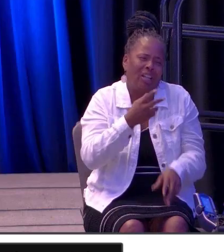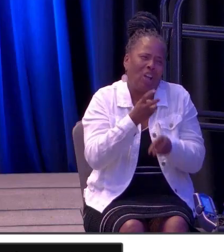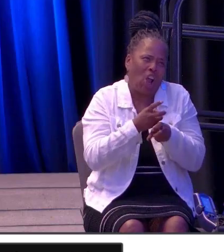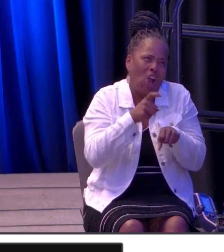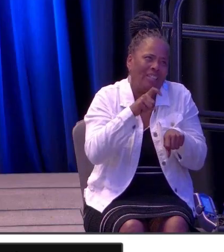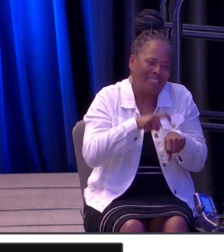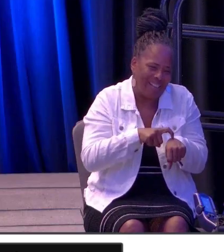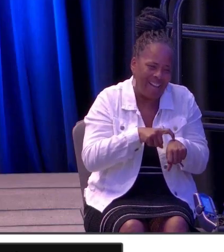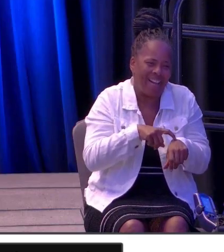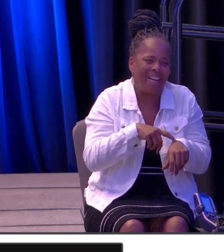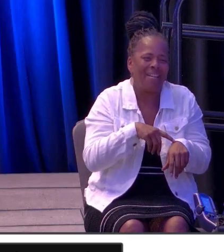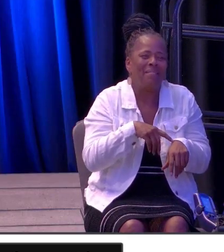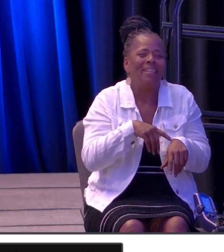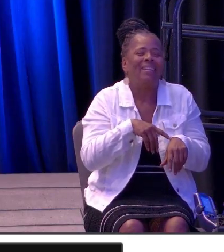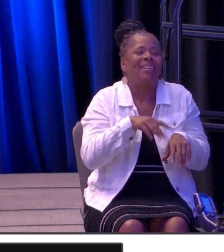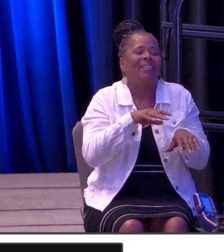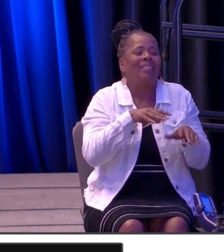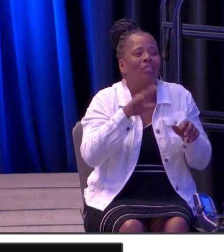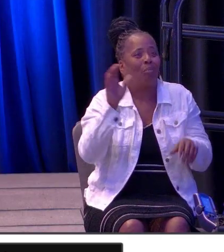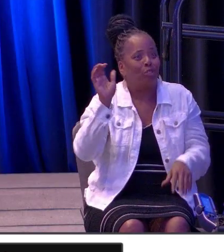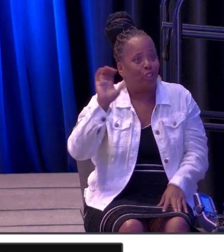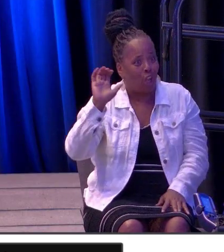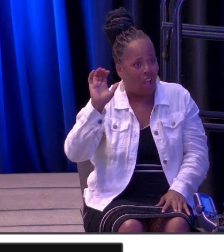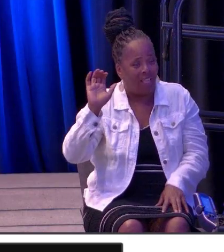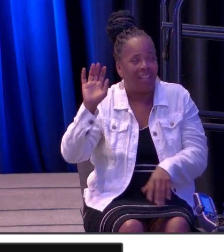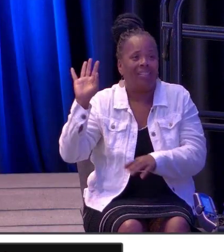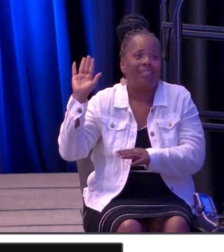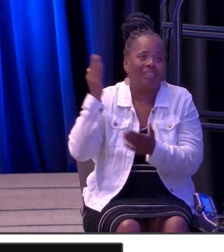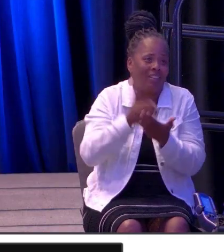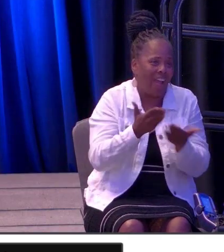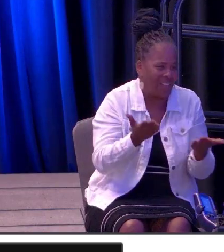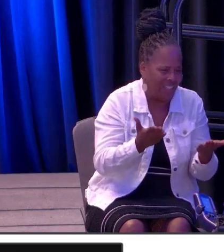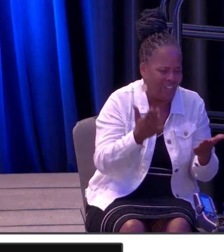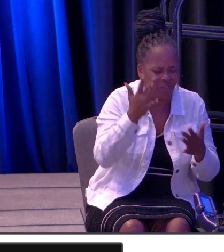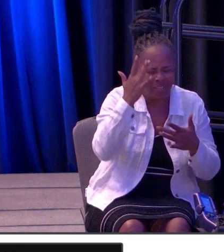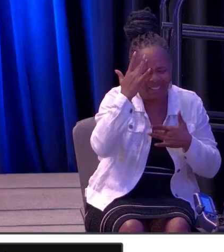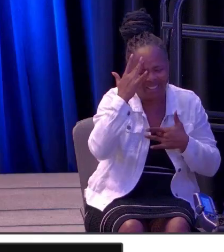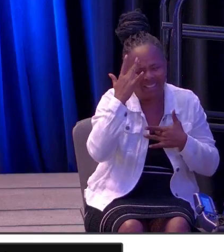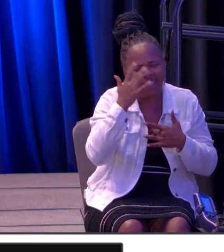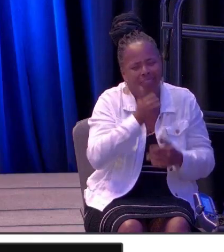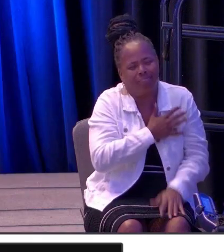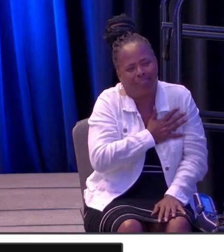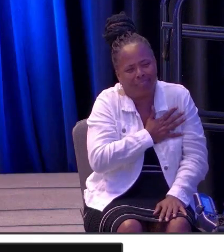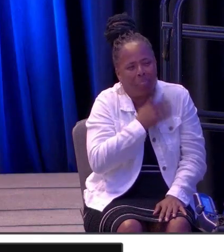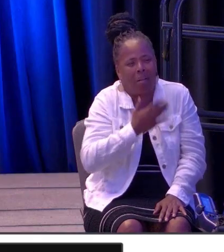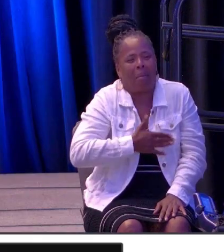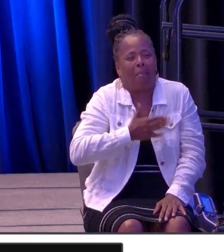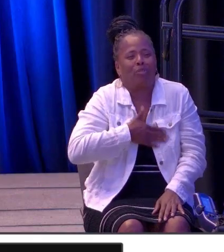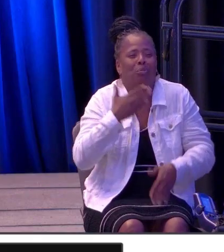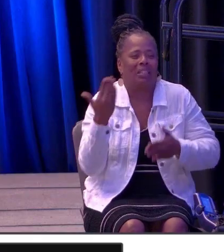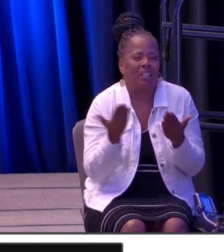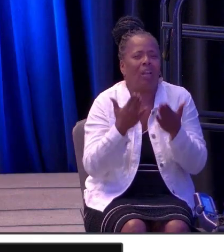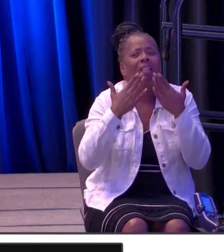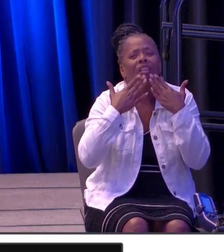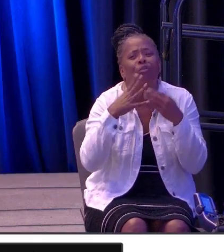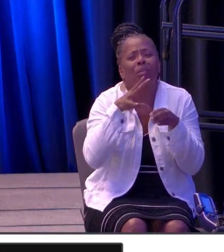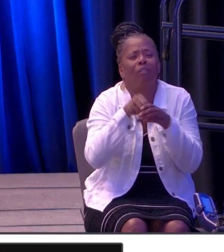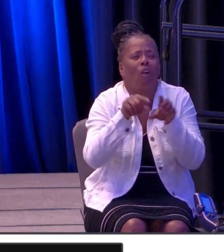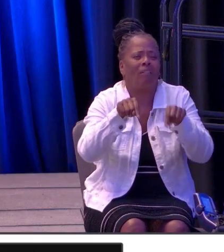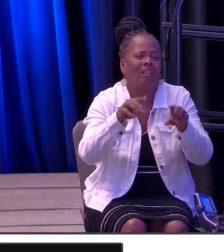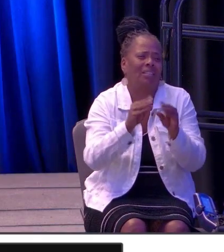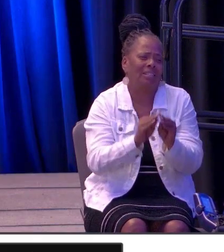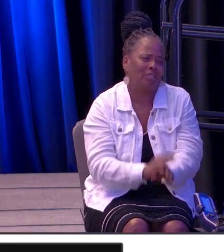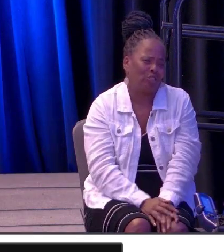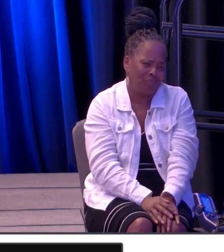from leaving Charlotte to getting here. But I'm here, and I'm glad to be here. Thank you all for being a part of this